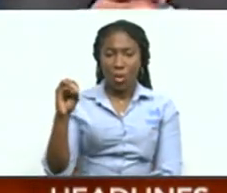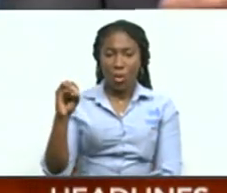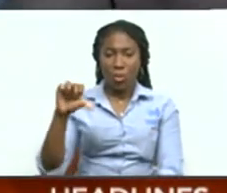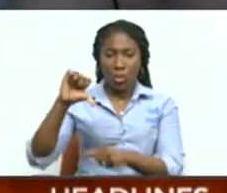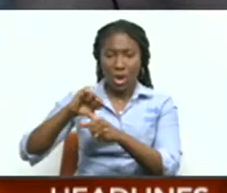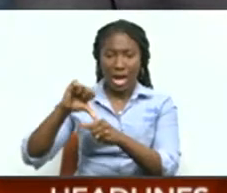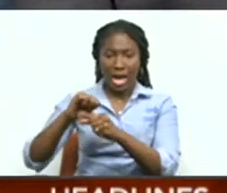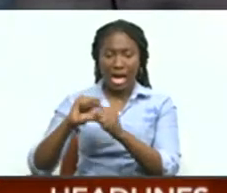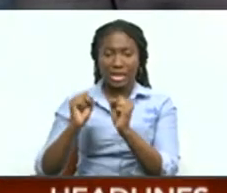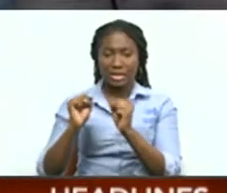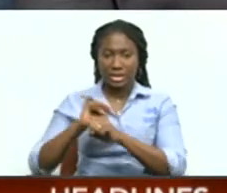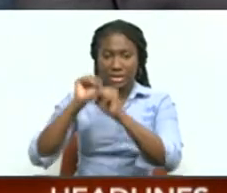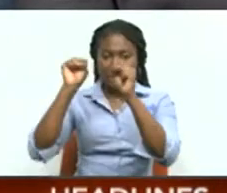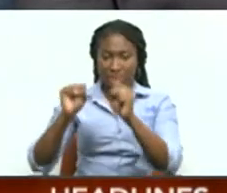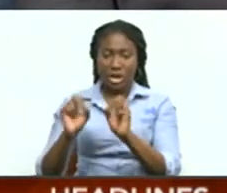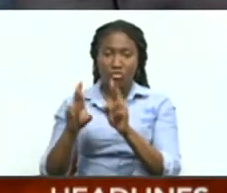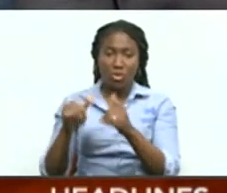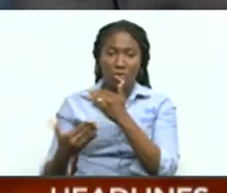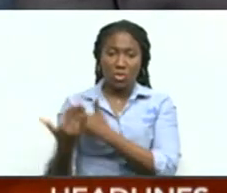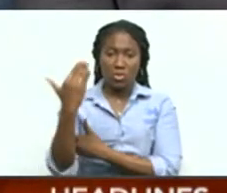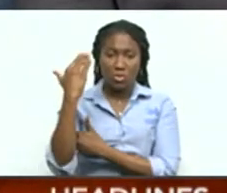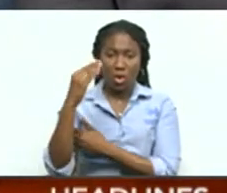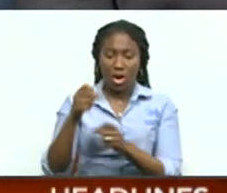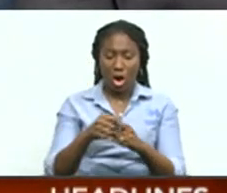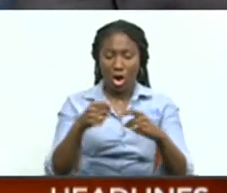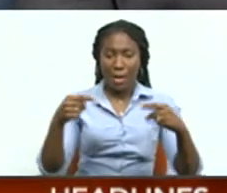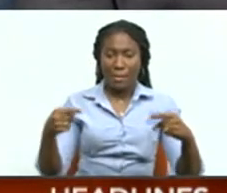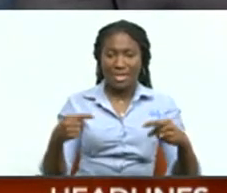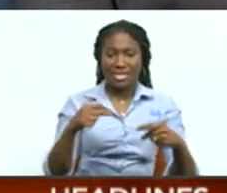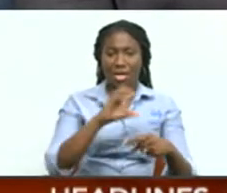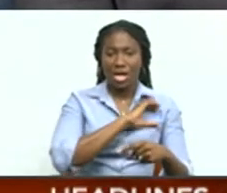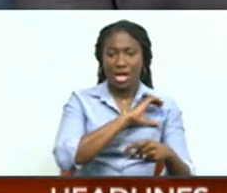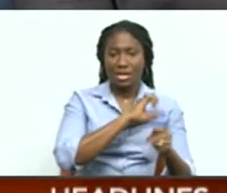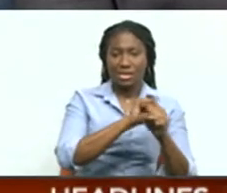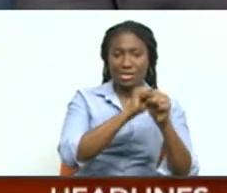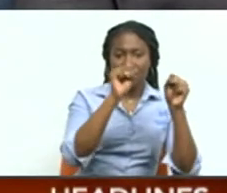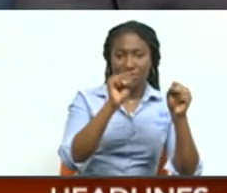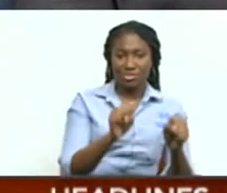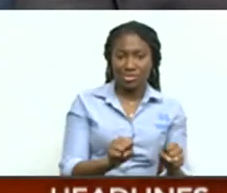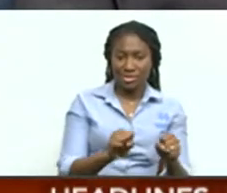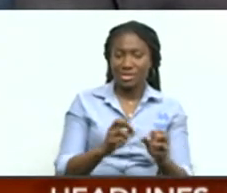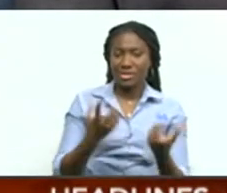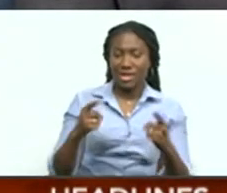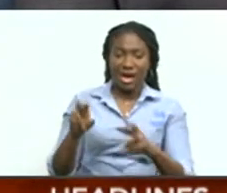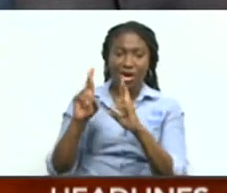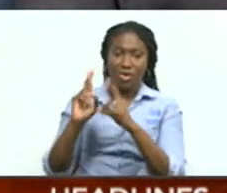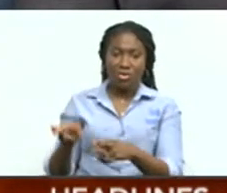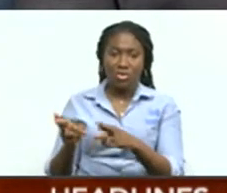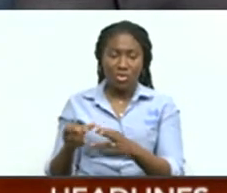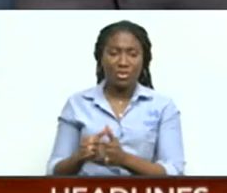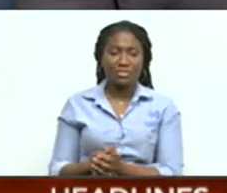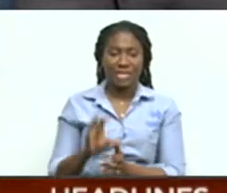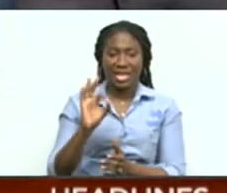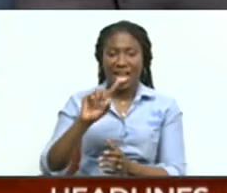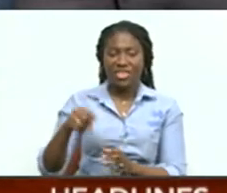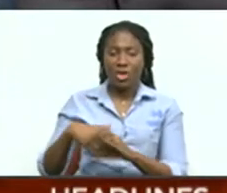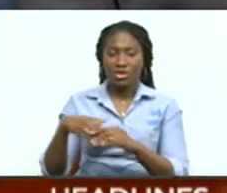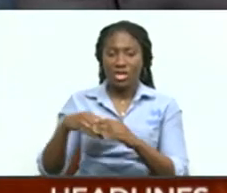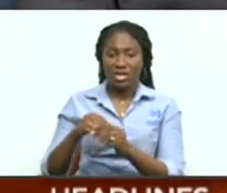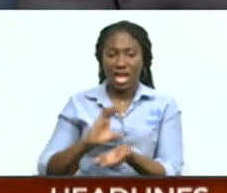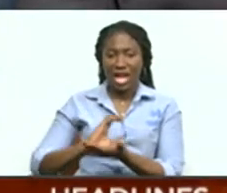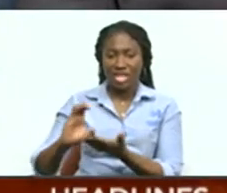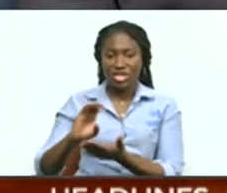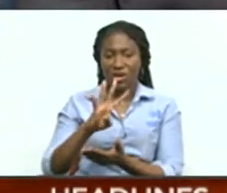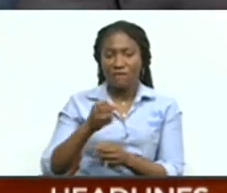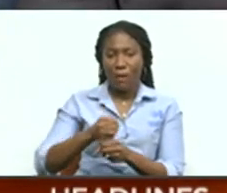early this morning. The business, located opposite the Gasparilla police station, was invaded by three bandits. Over $9,000 in cash, four